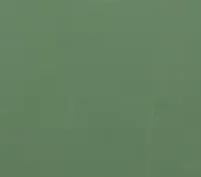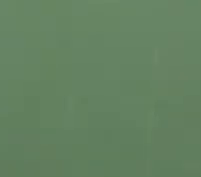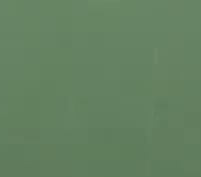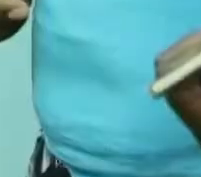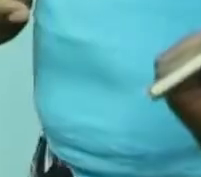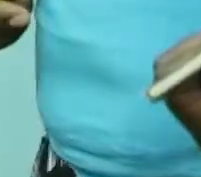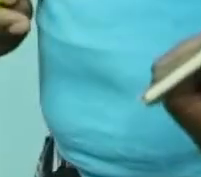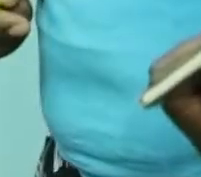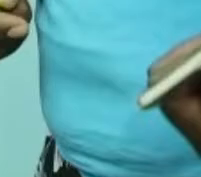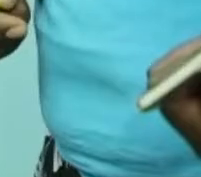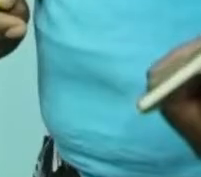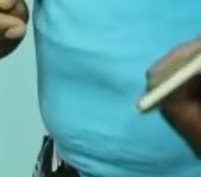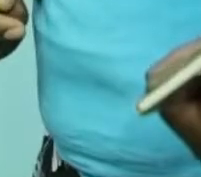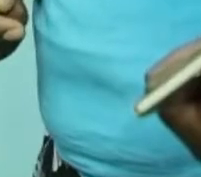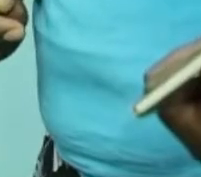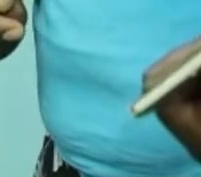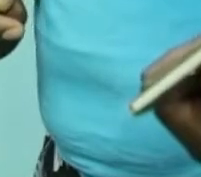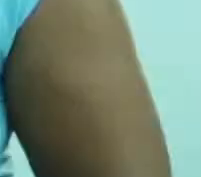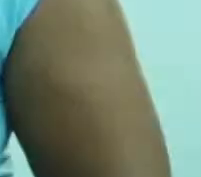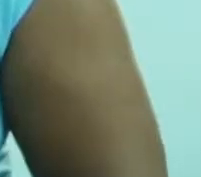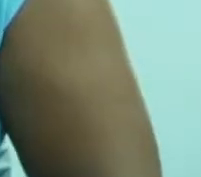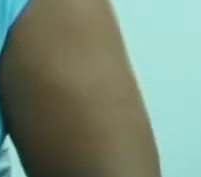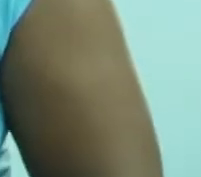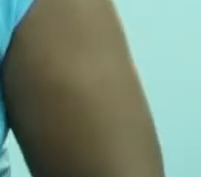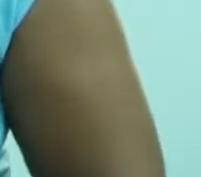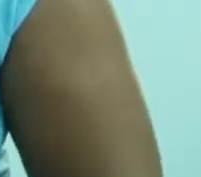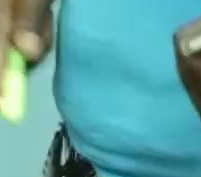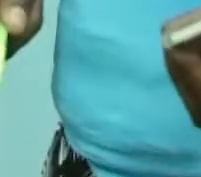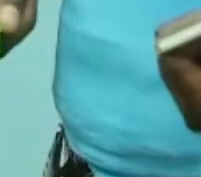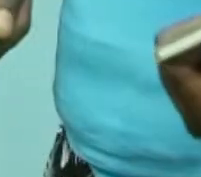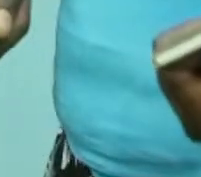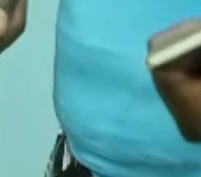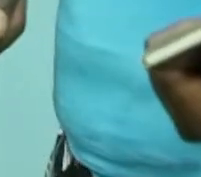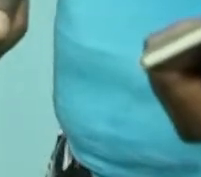best of it. Shapu kishafua na supu ya nyama. Hiyo ni yete.